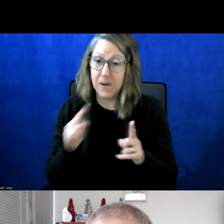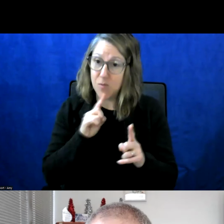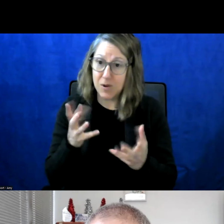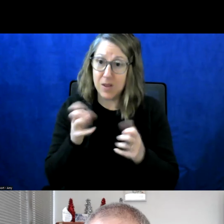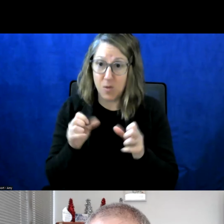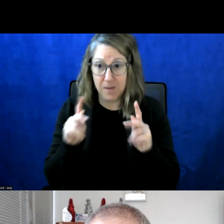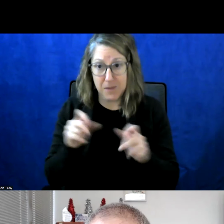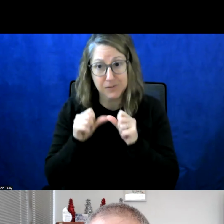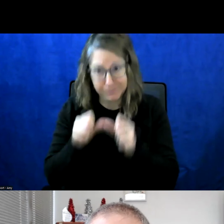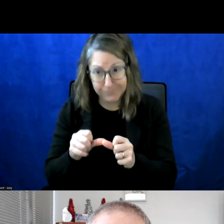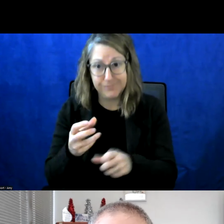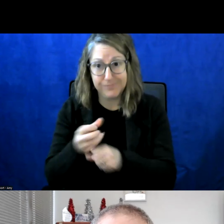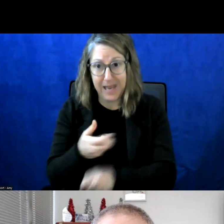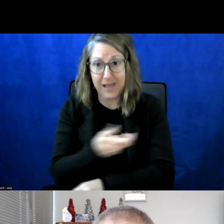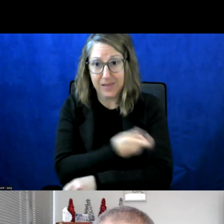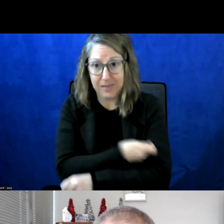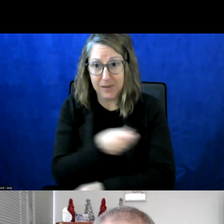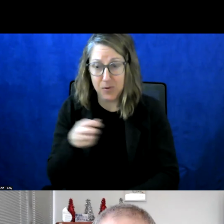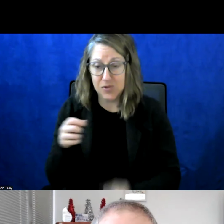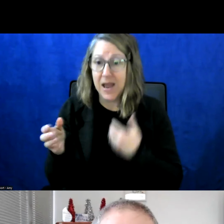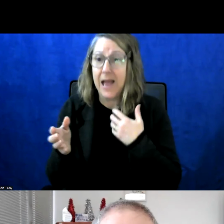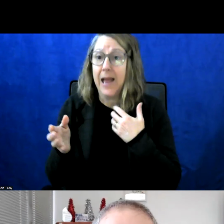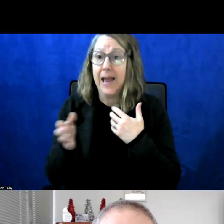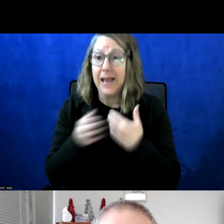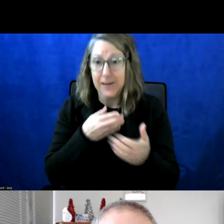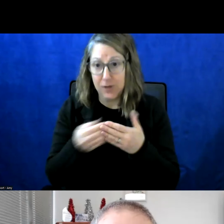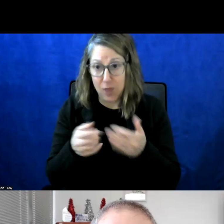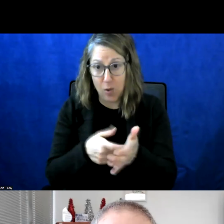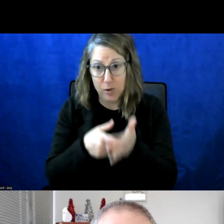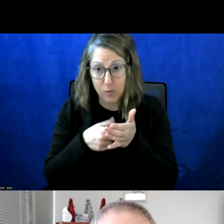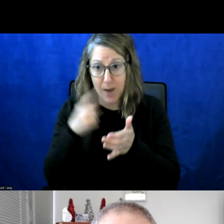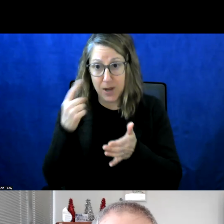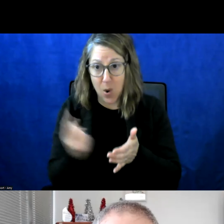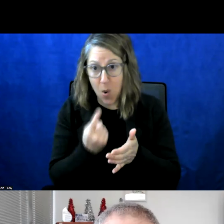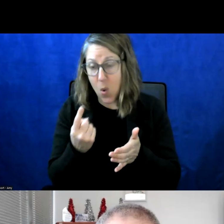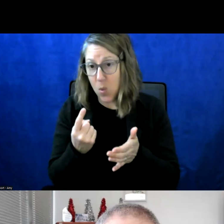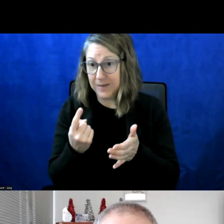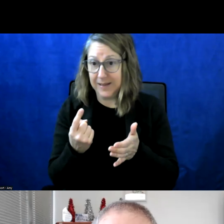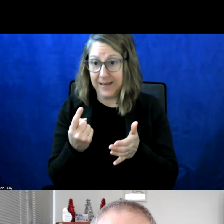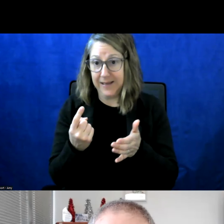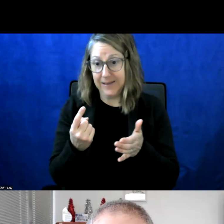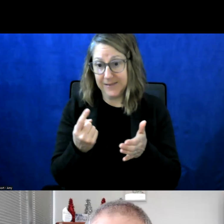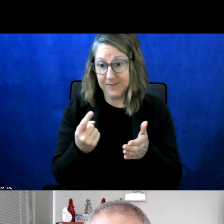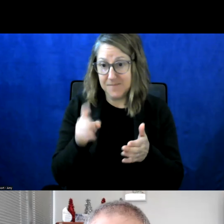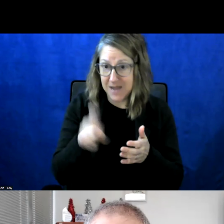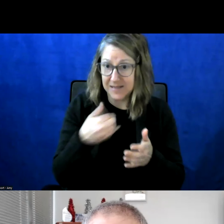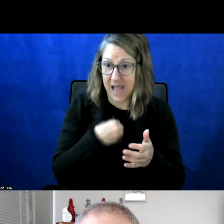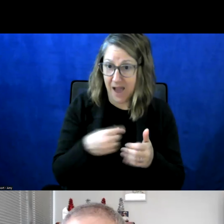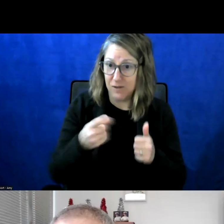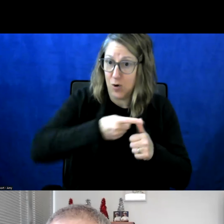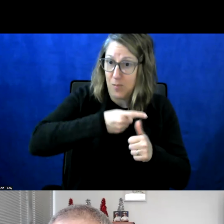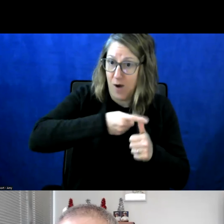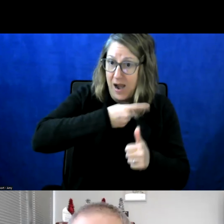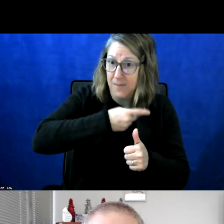date. So that even though the requirement only requires you to have your primary and your initial booster,